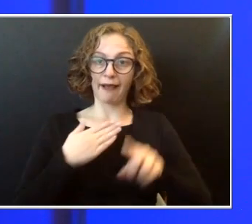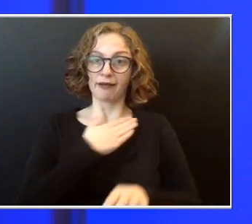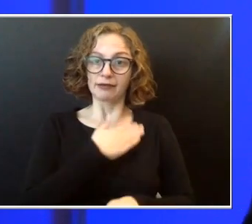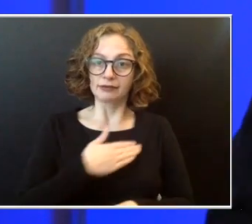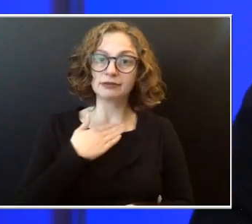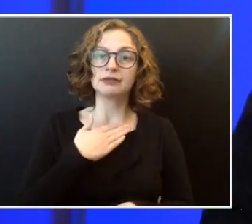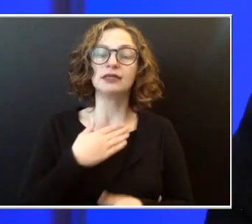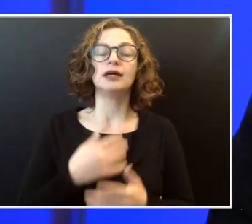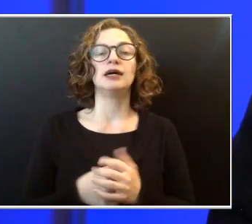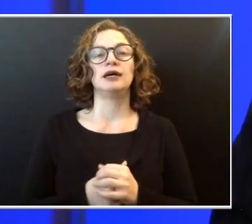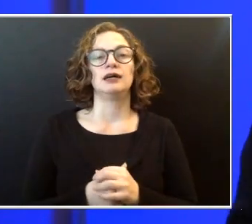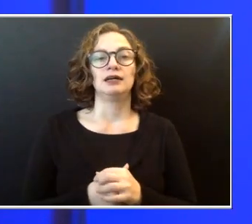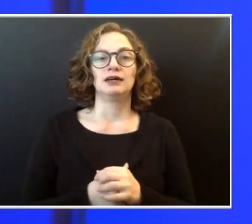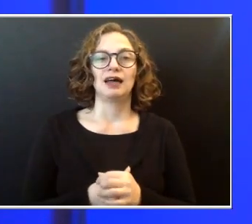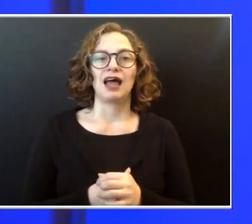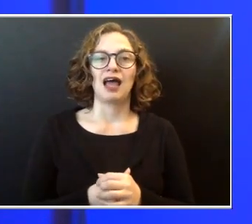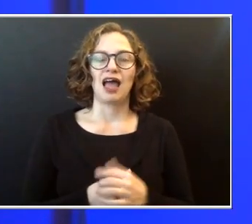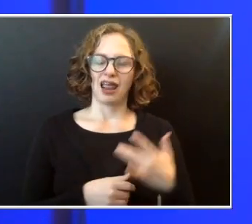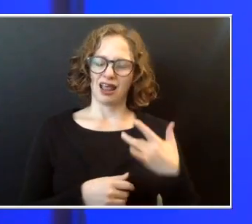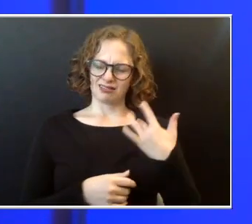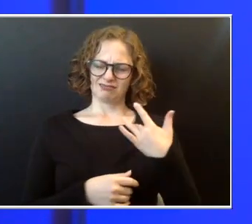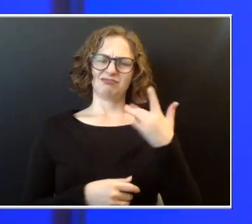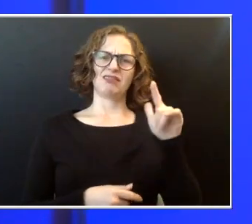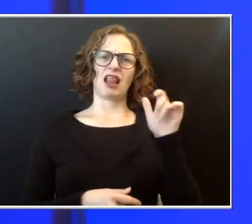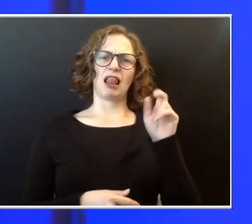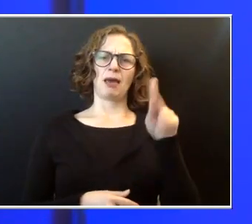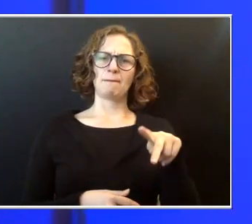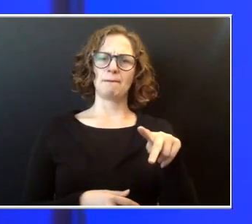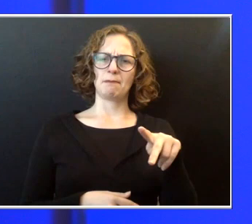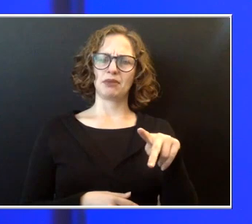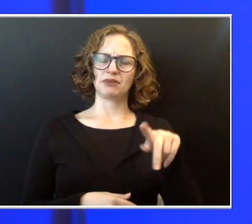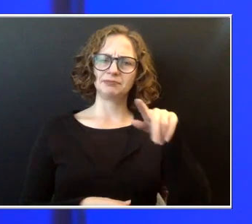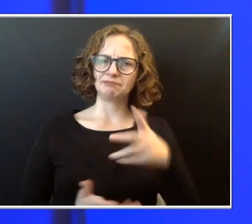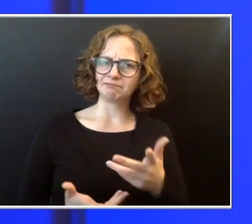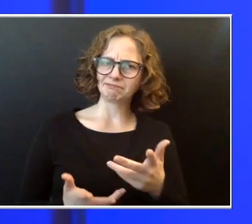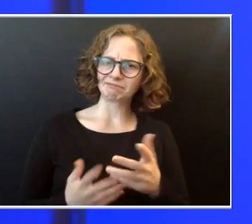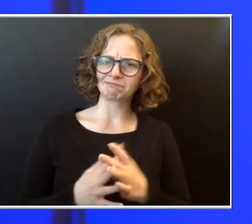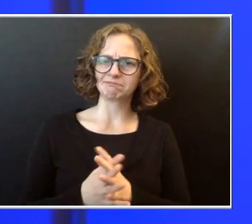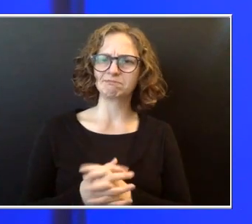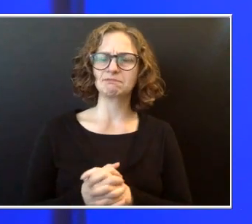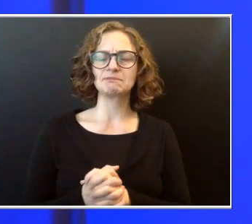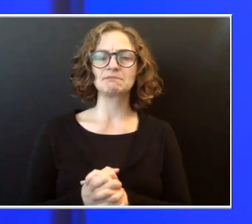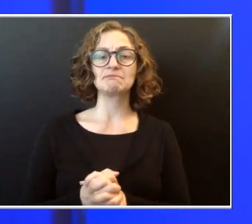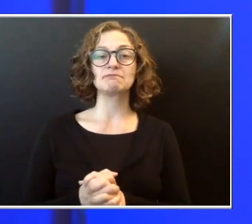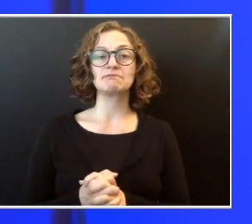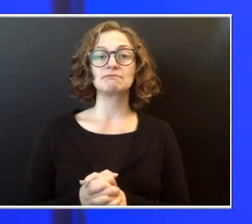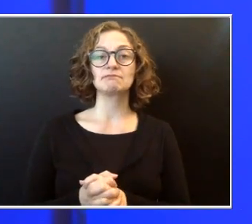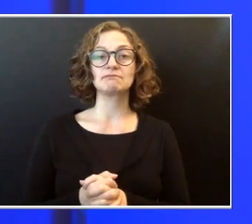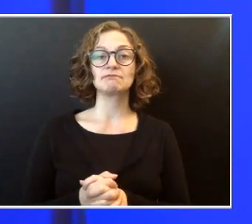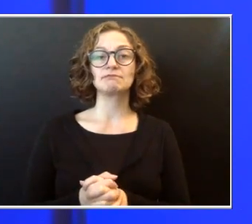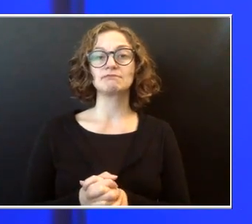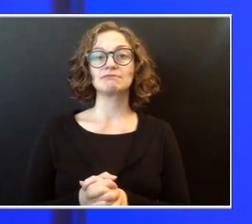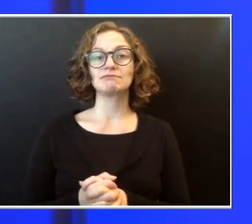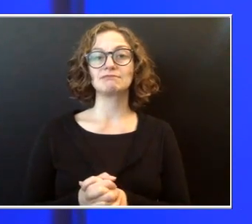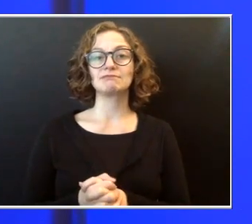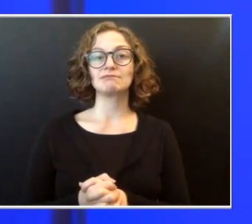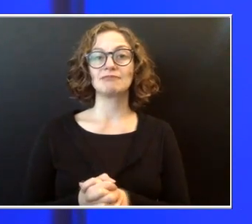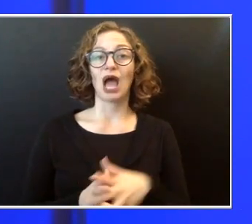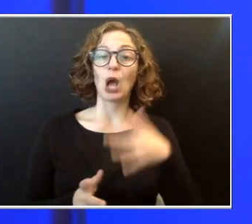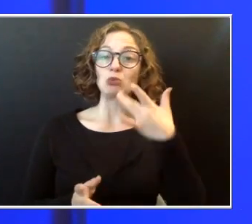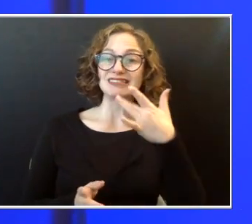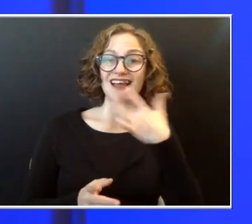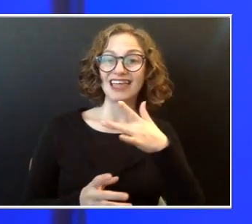I kind of felt a lump there, and I was lucky enough to meet by chance a friend over